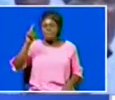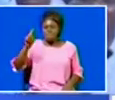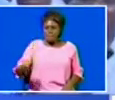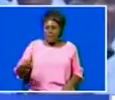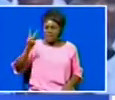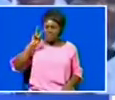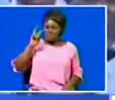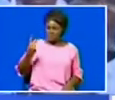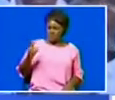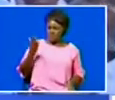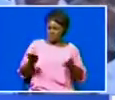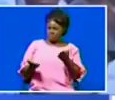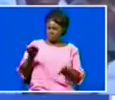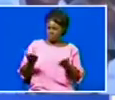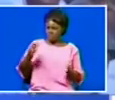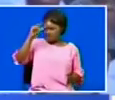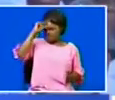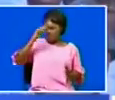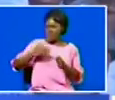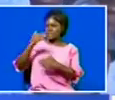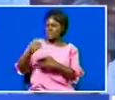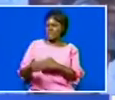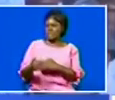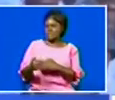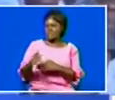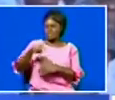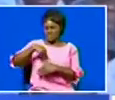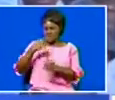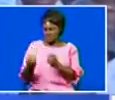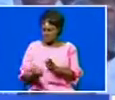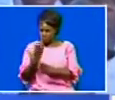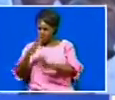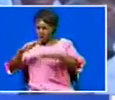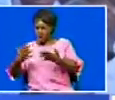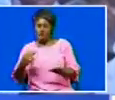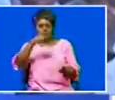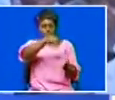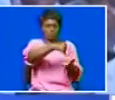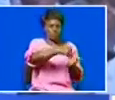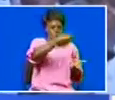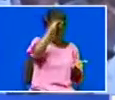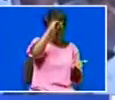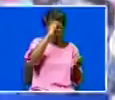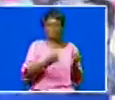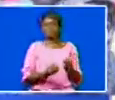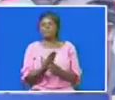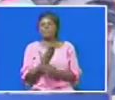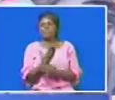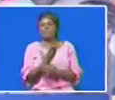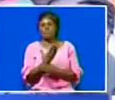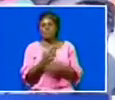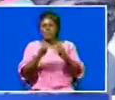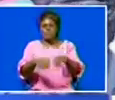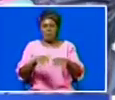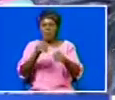tuangalie, tupime, ili serikali ile ambayo itaundwa, sisi tuunde serikali ama tuwe ndani ya ile serikali ambayo itaundwa. Cane